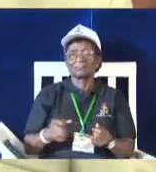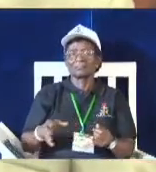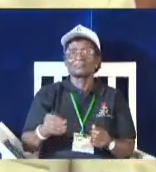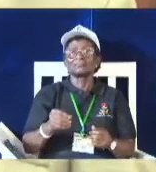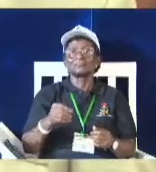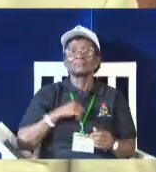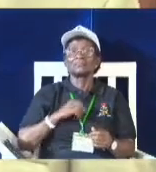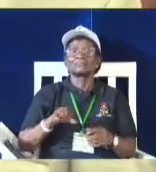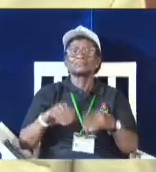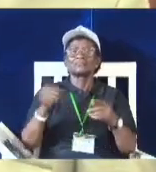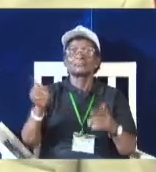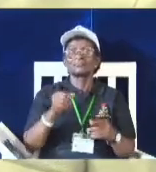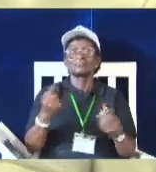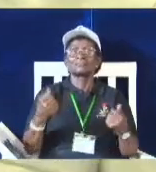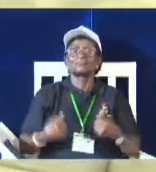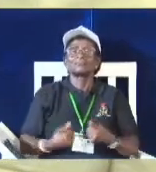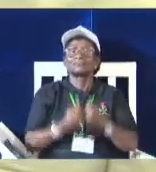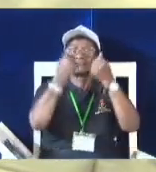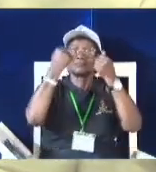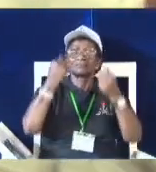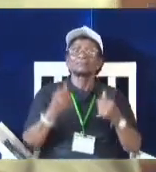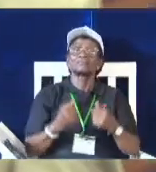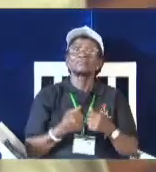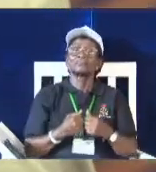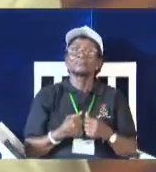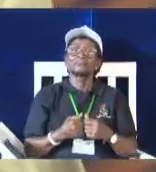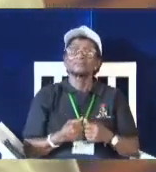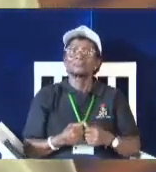I said, I give you a challenge.